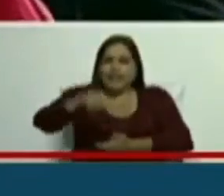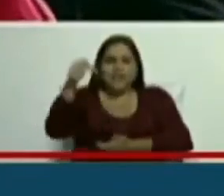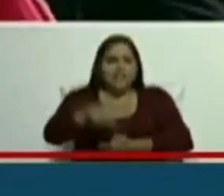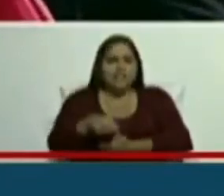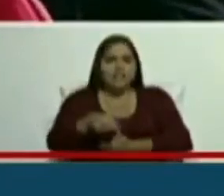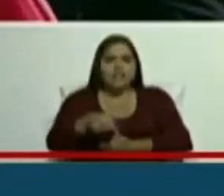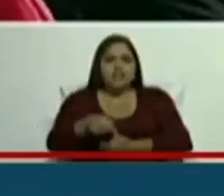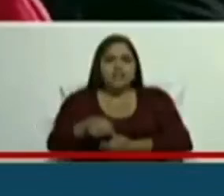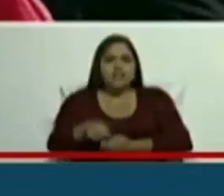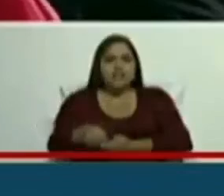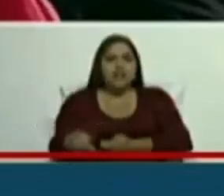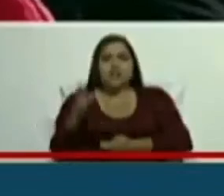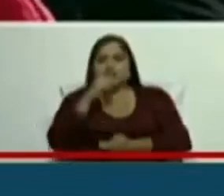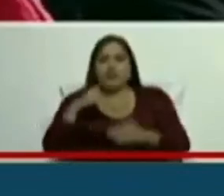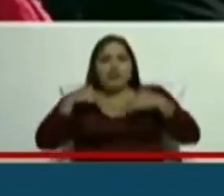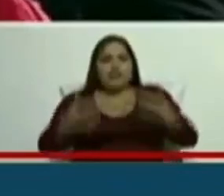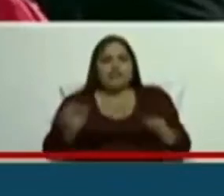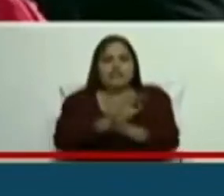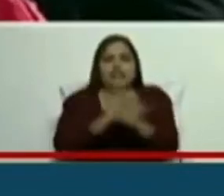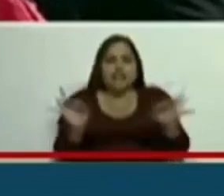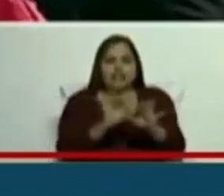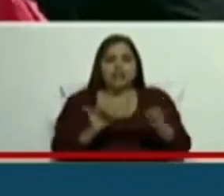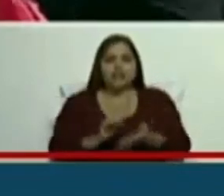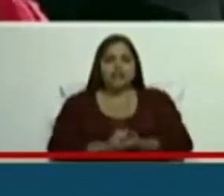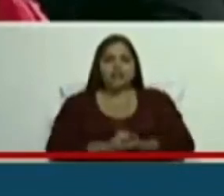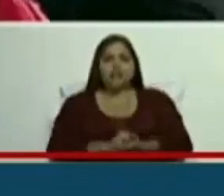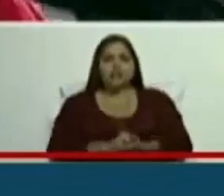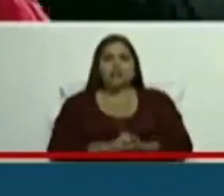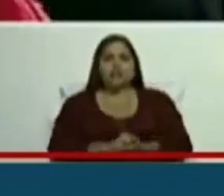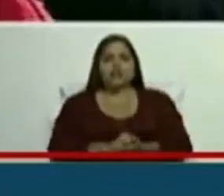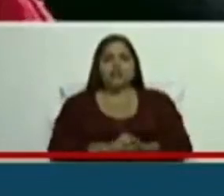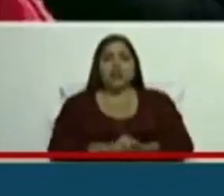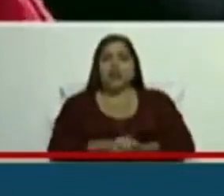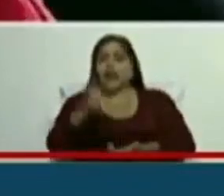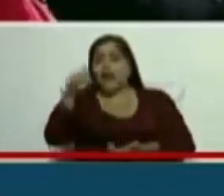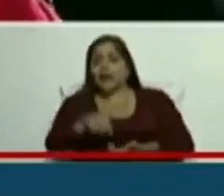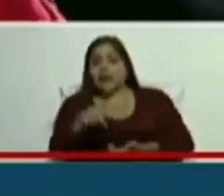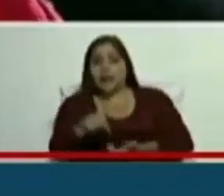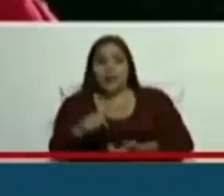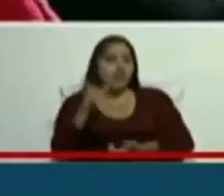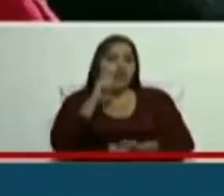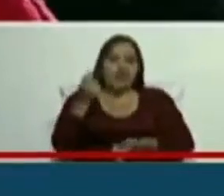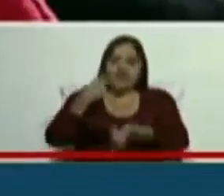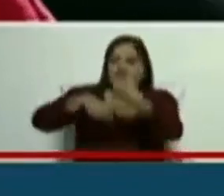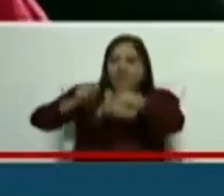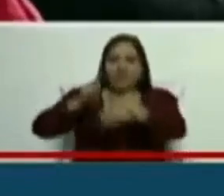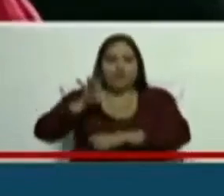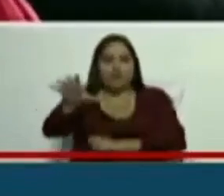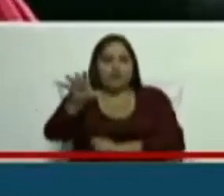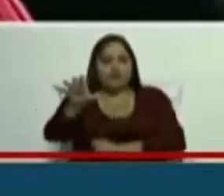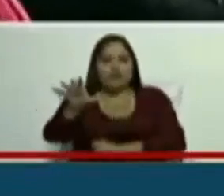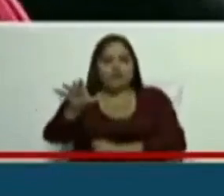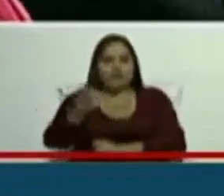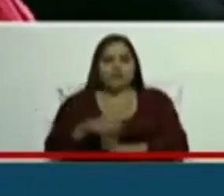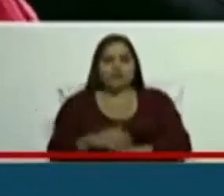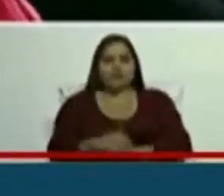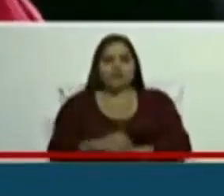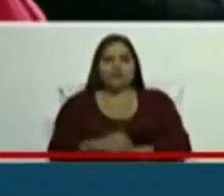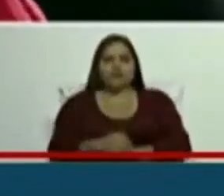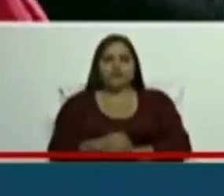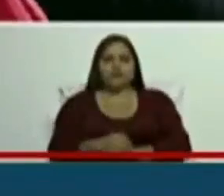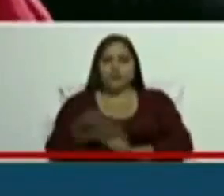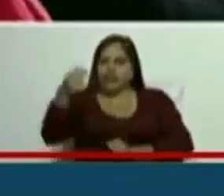here no one is going to give up. No one is going to sell themselves